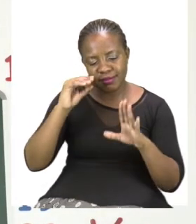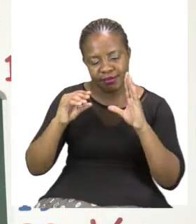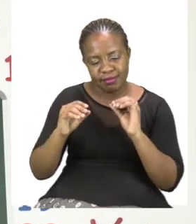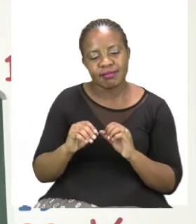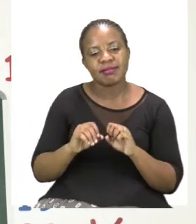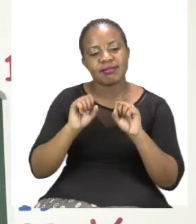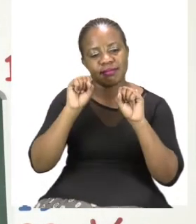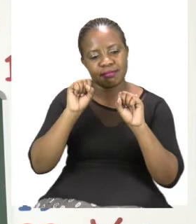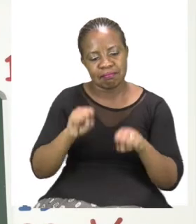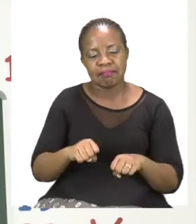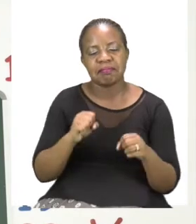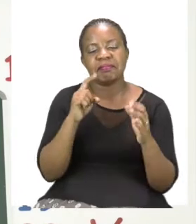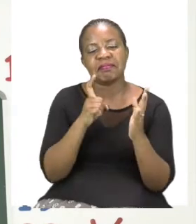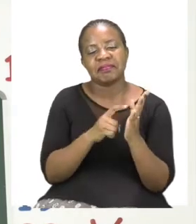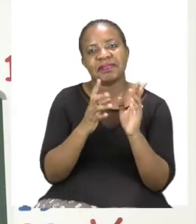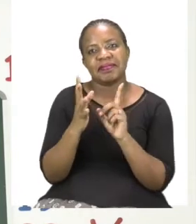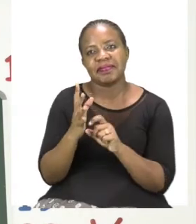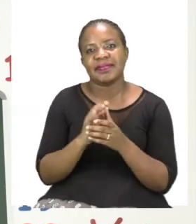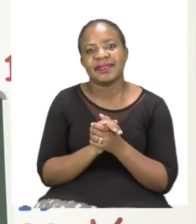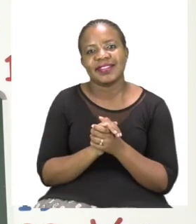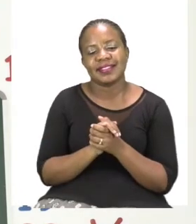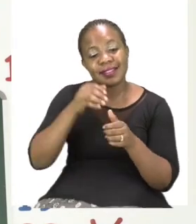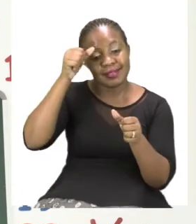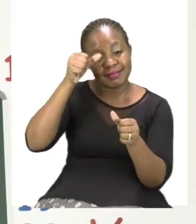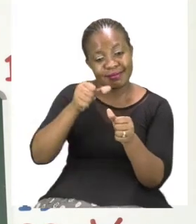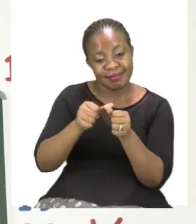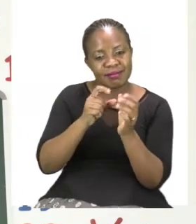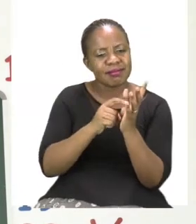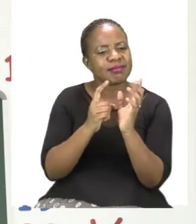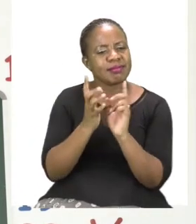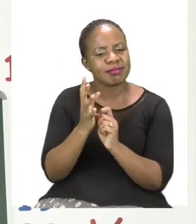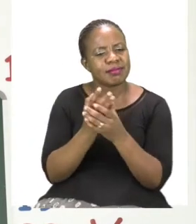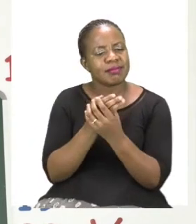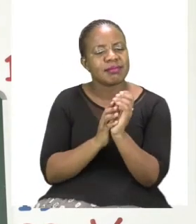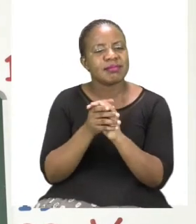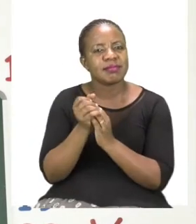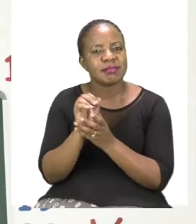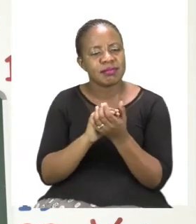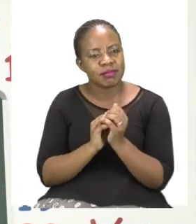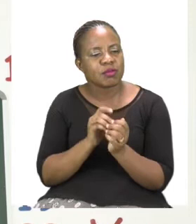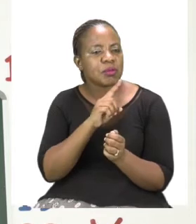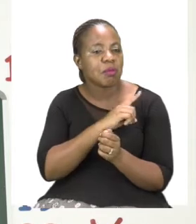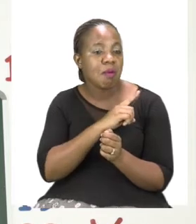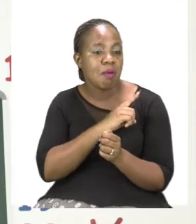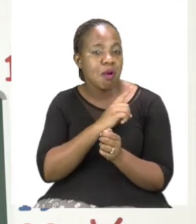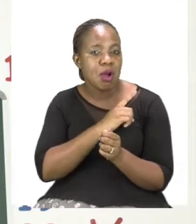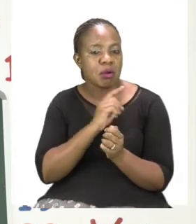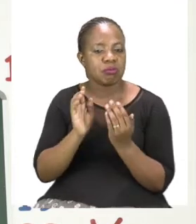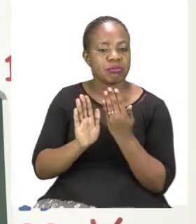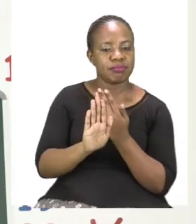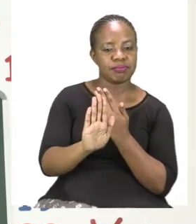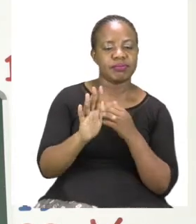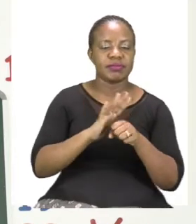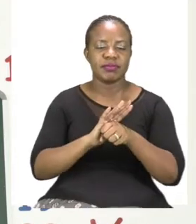must sanitize. Now remember, we sanitize so that we can stay safe from coronavirus, but we